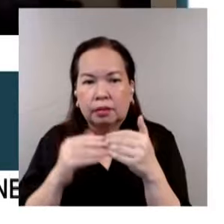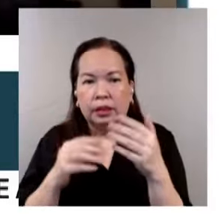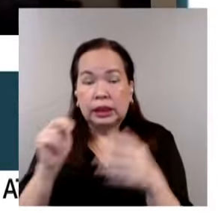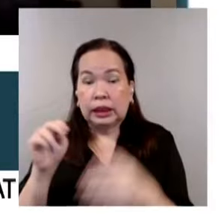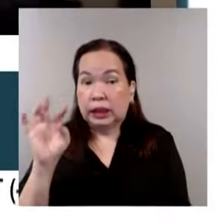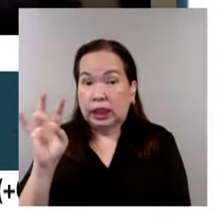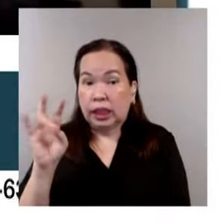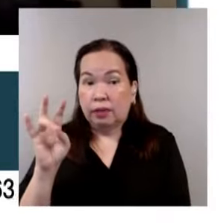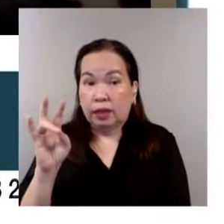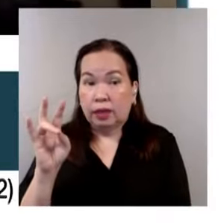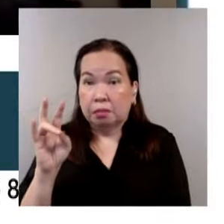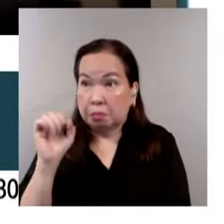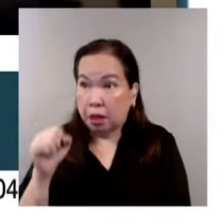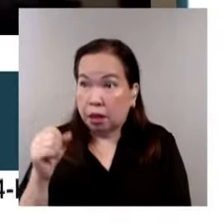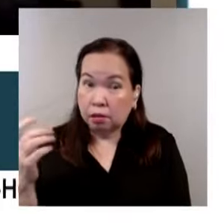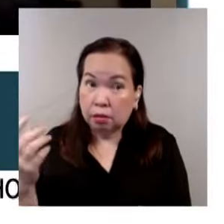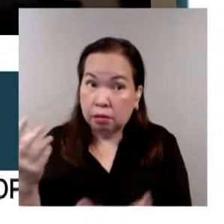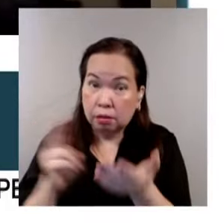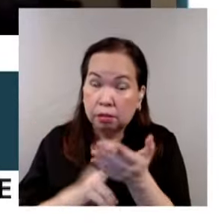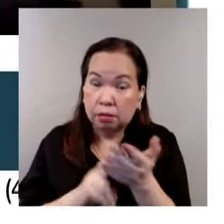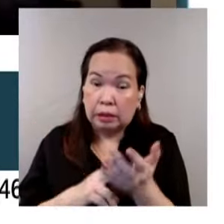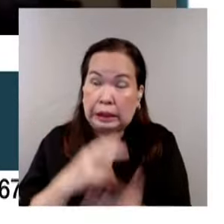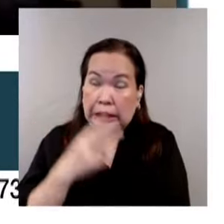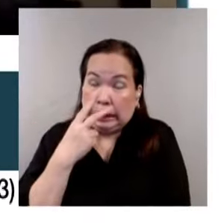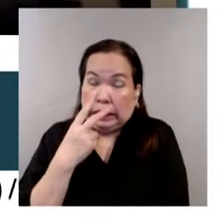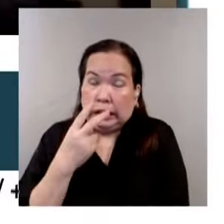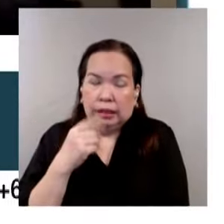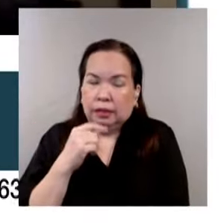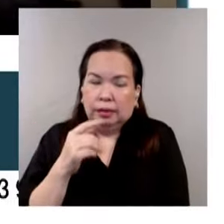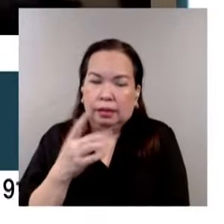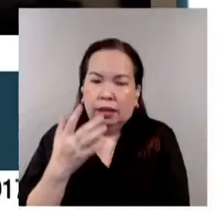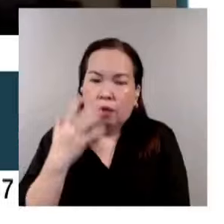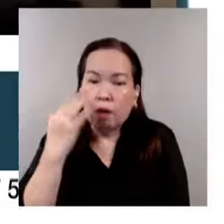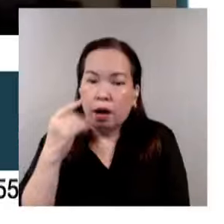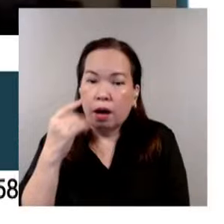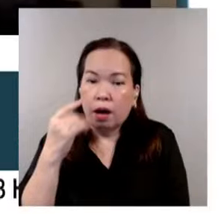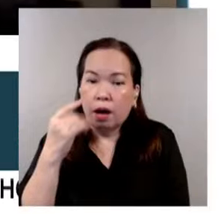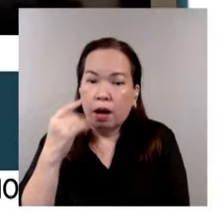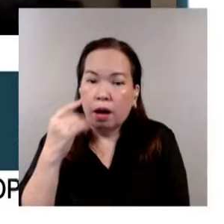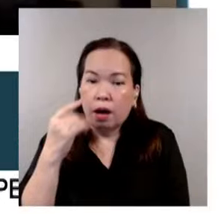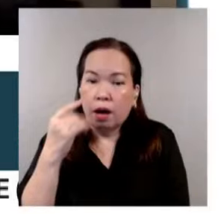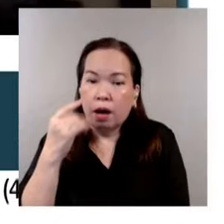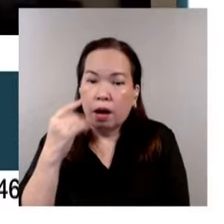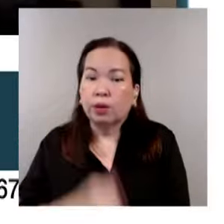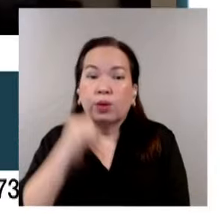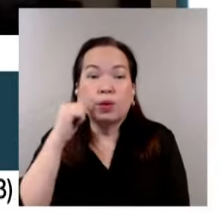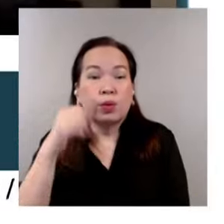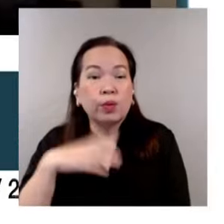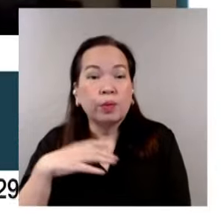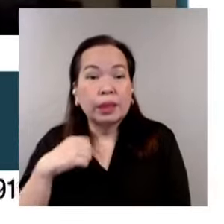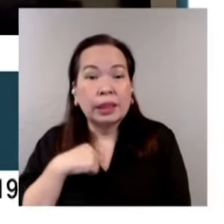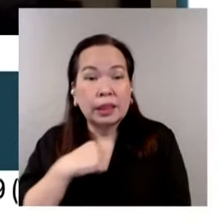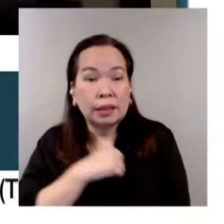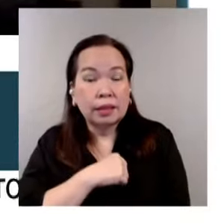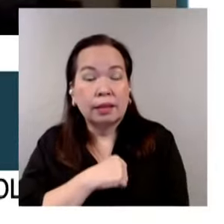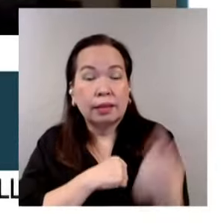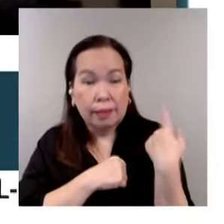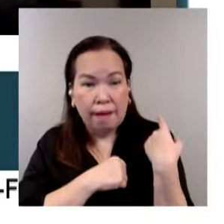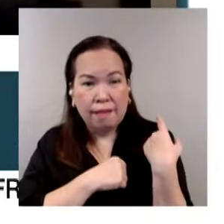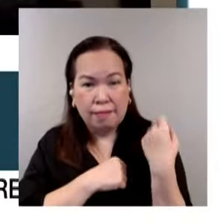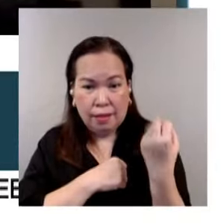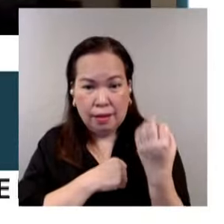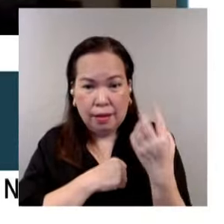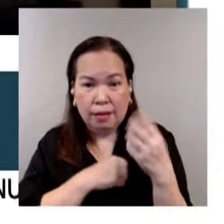can still be achieved, no? Because considering that there are a lot of women lady legislators in